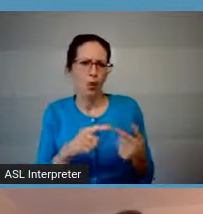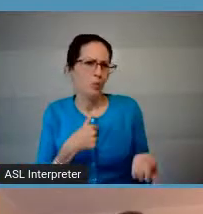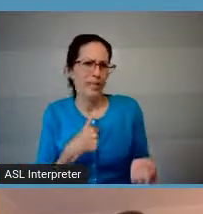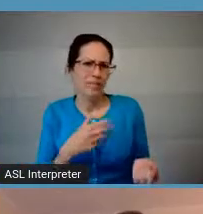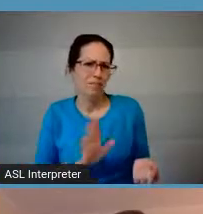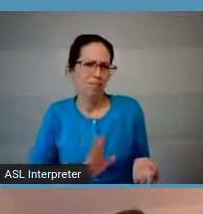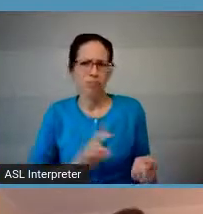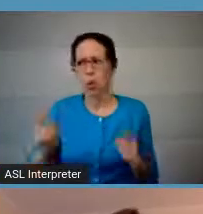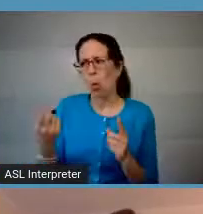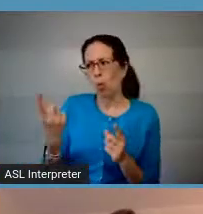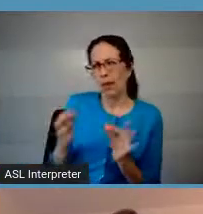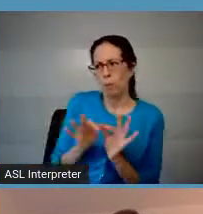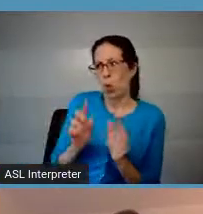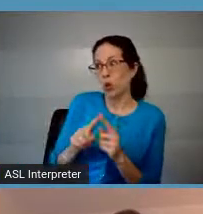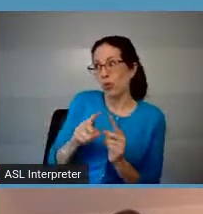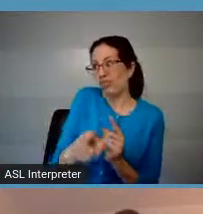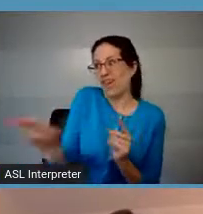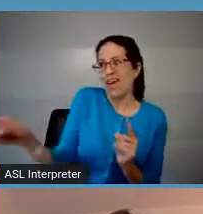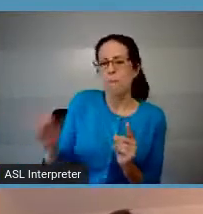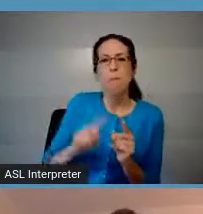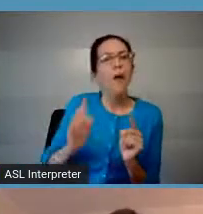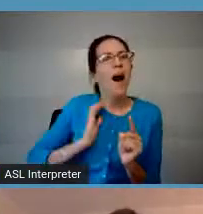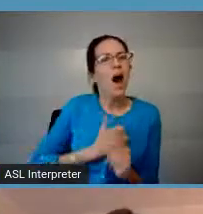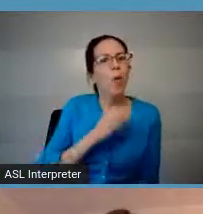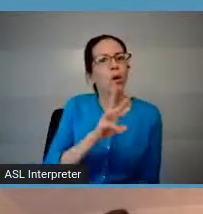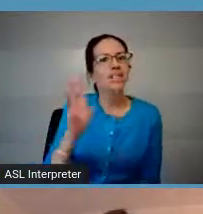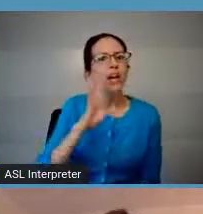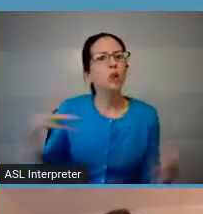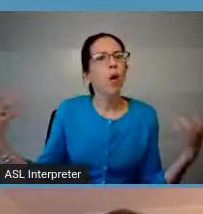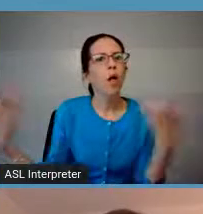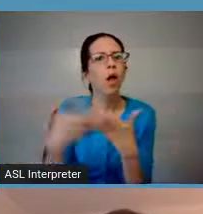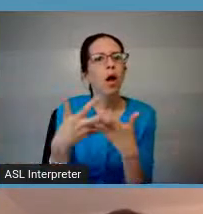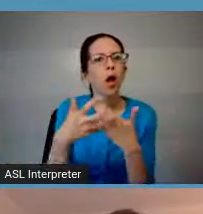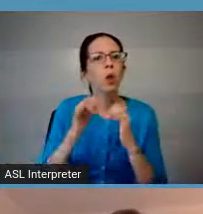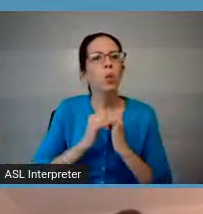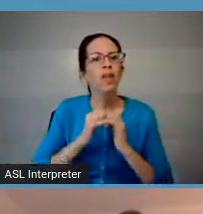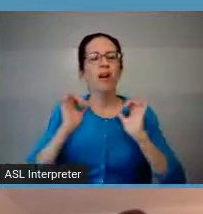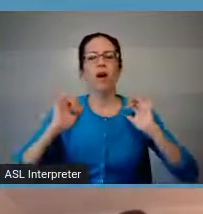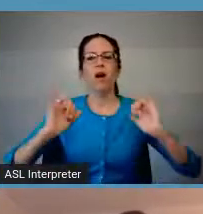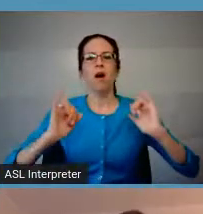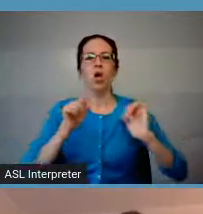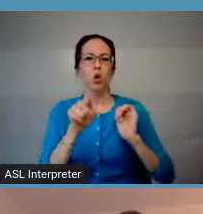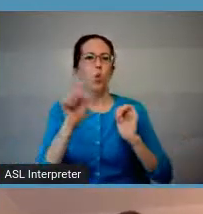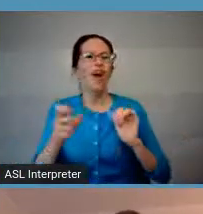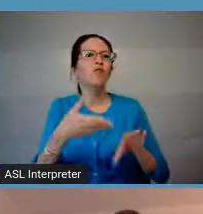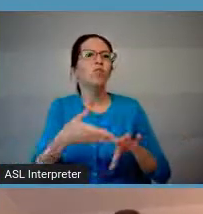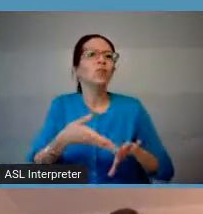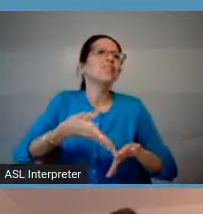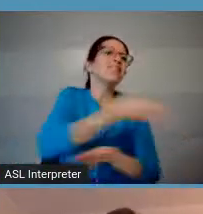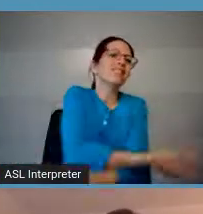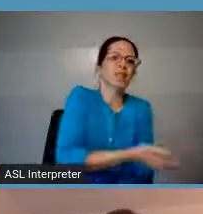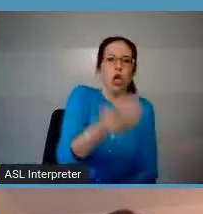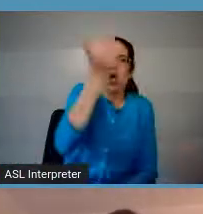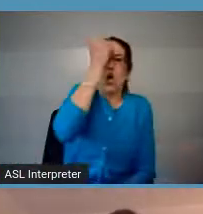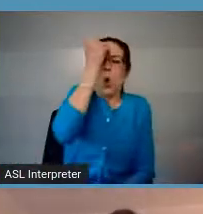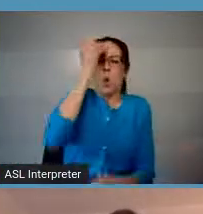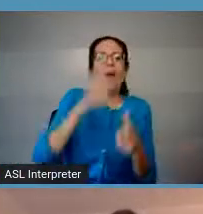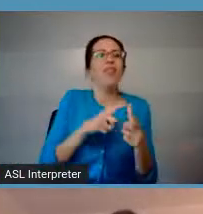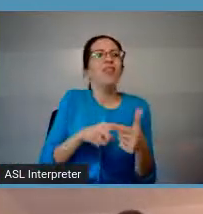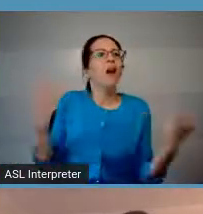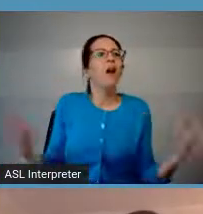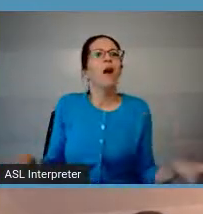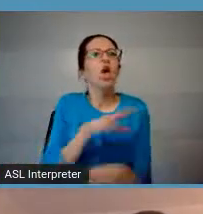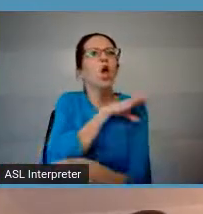as an aggregate site. So you need to know in advance and build that in, because it is much easier to build that into your